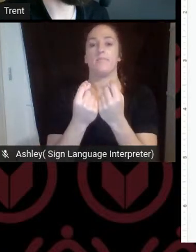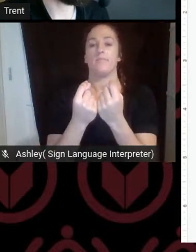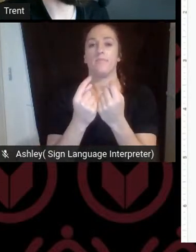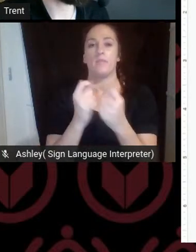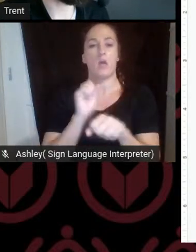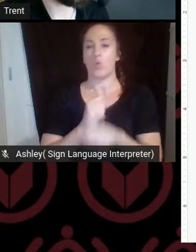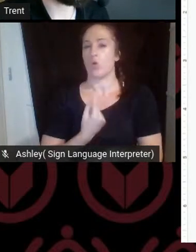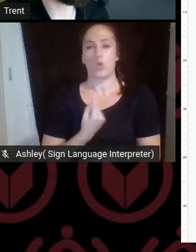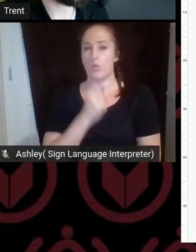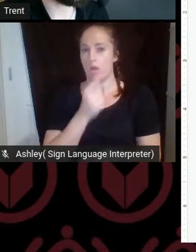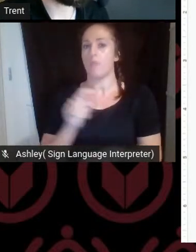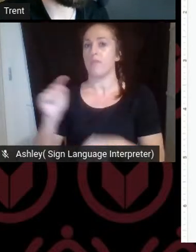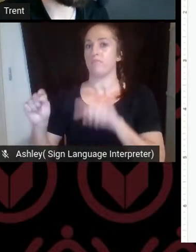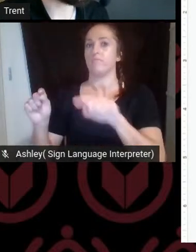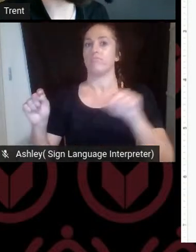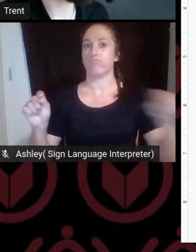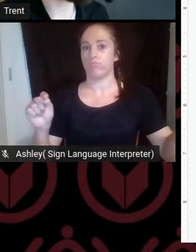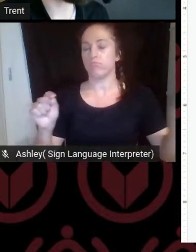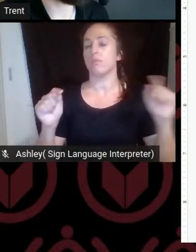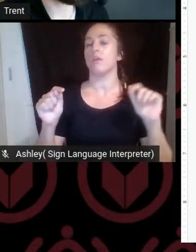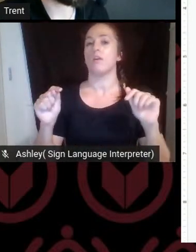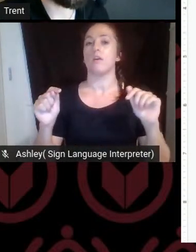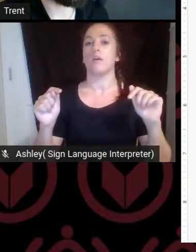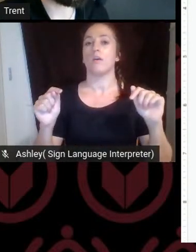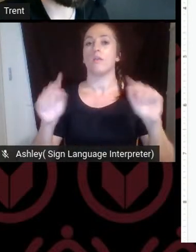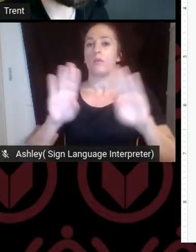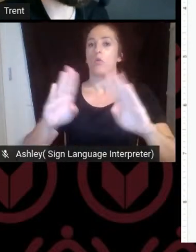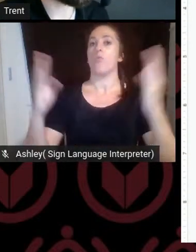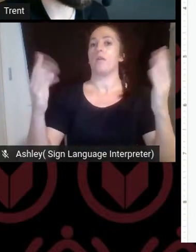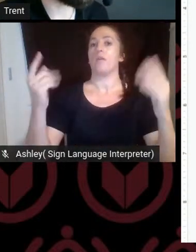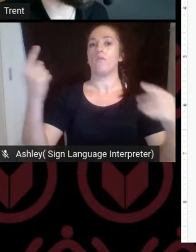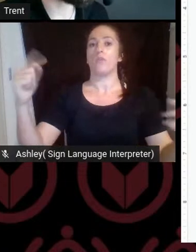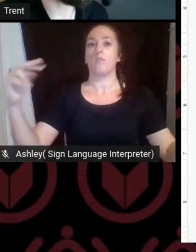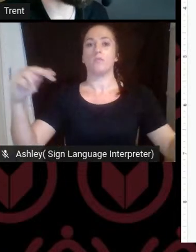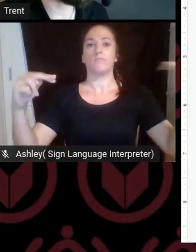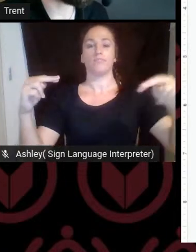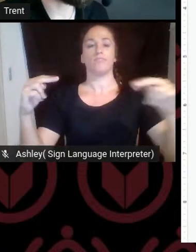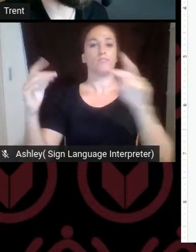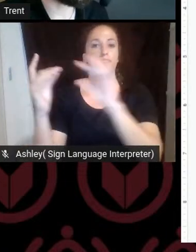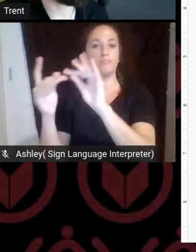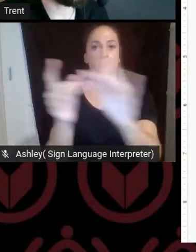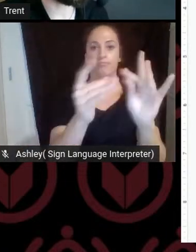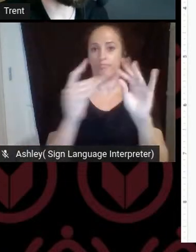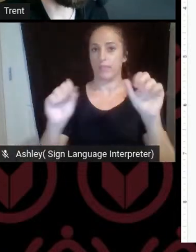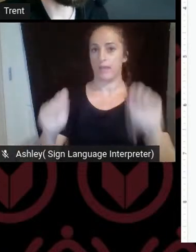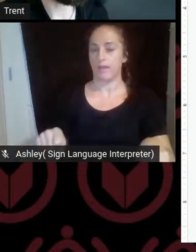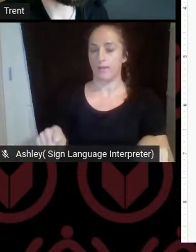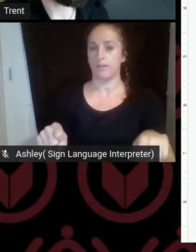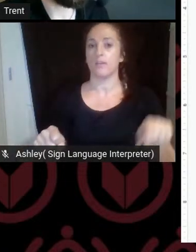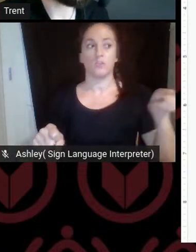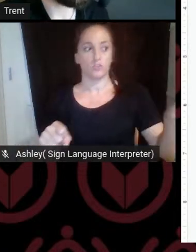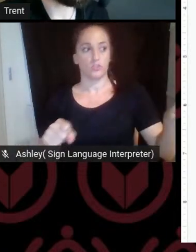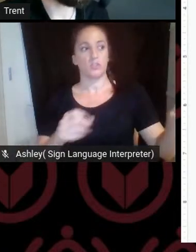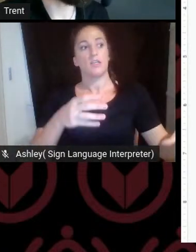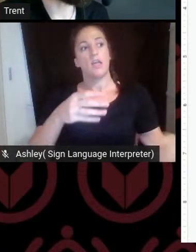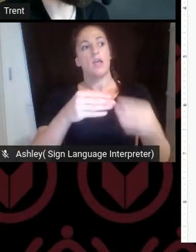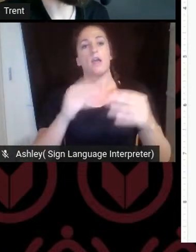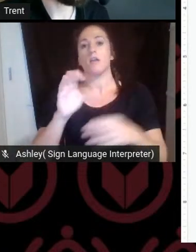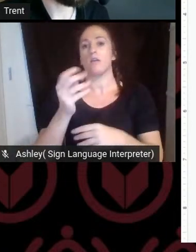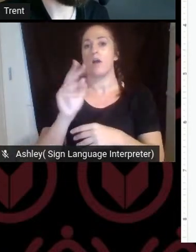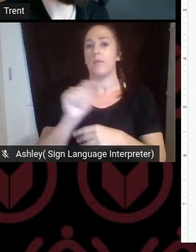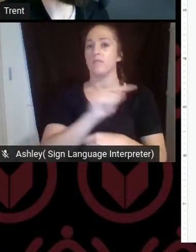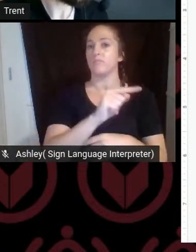And this is a great, you'll see a suggestion in real time. Rebecca put a comment on this using the comment feature. She said, what will they